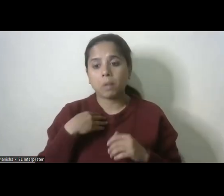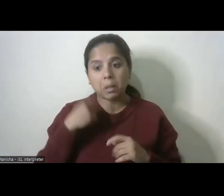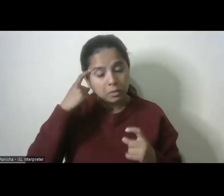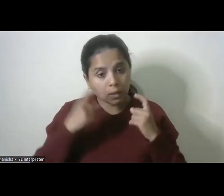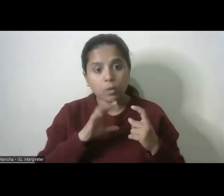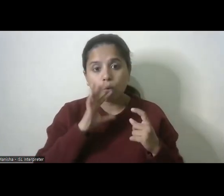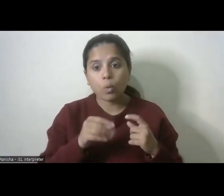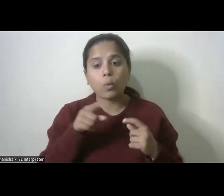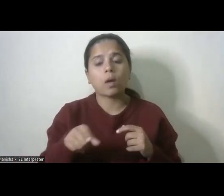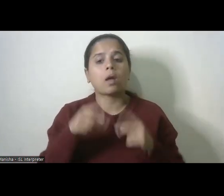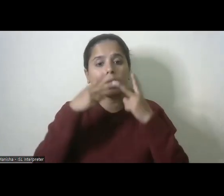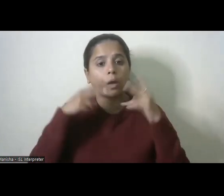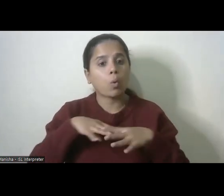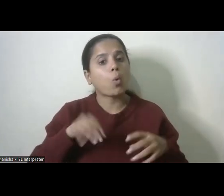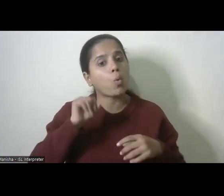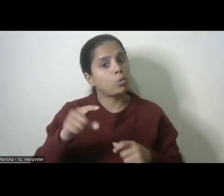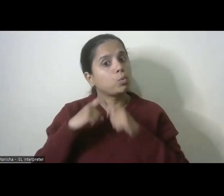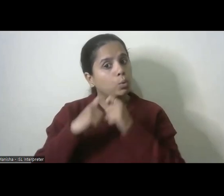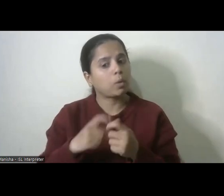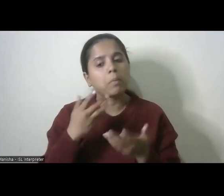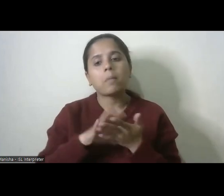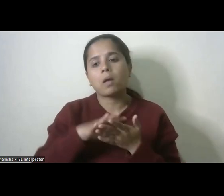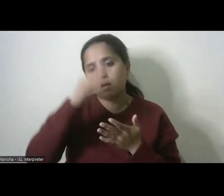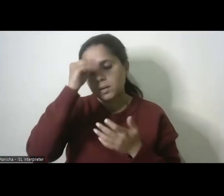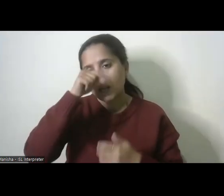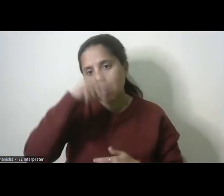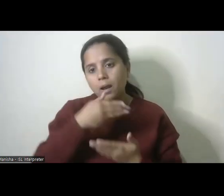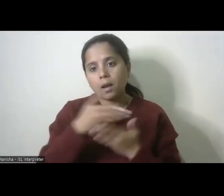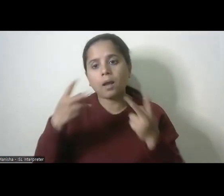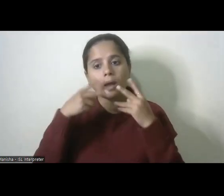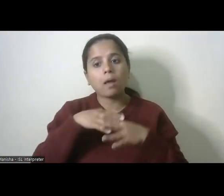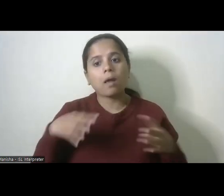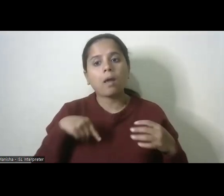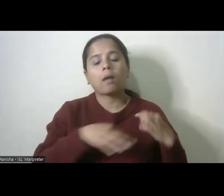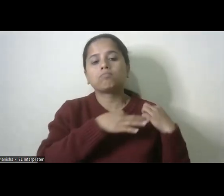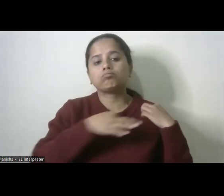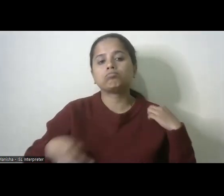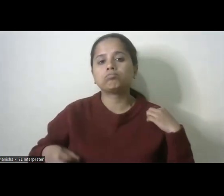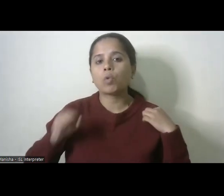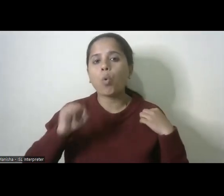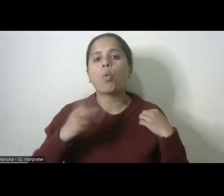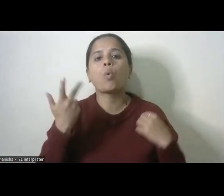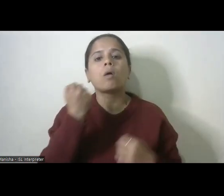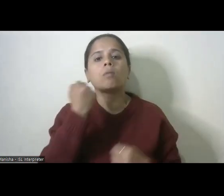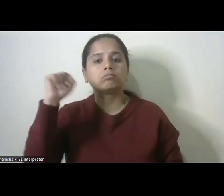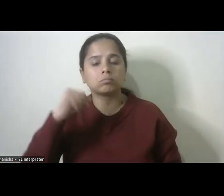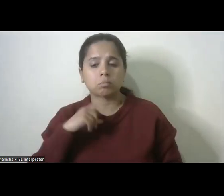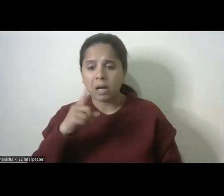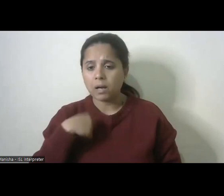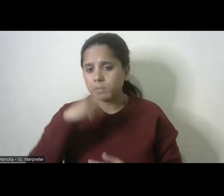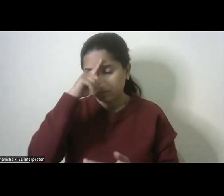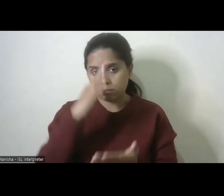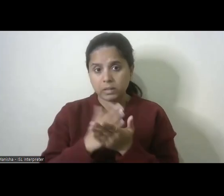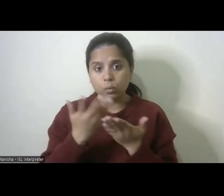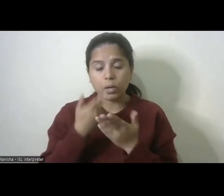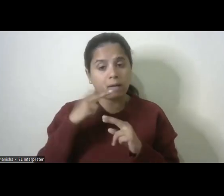through the Adivasi question and what we may learn from India's Adivasis for an anti-caste movement. However, I believe that if